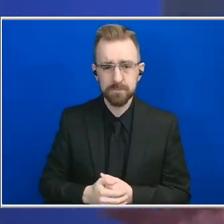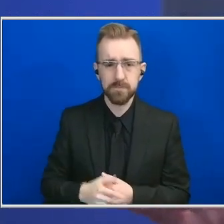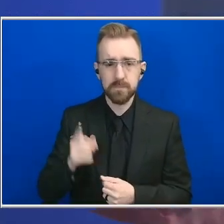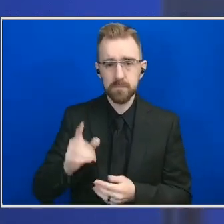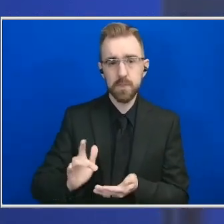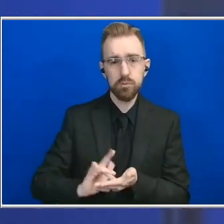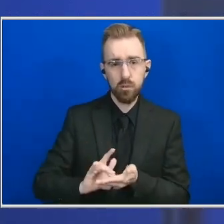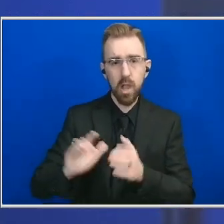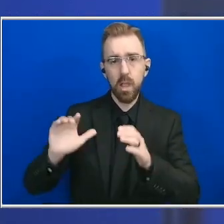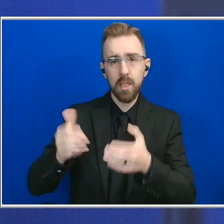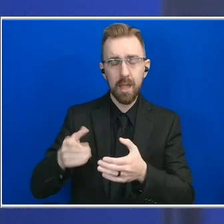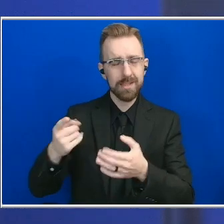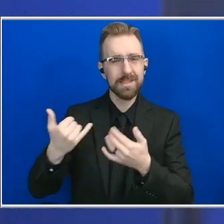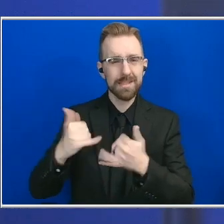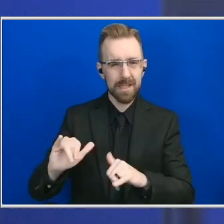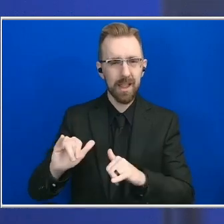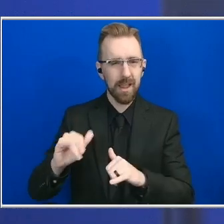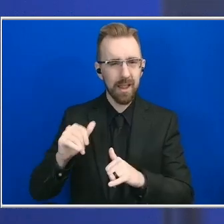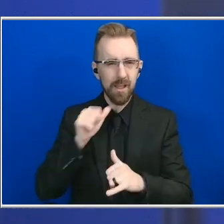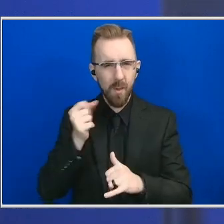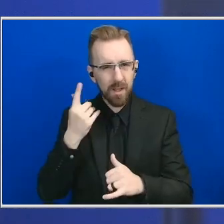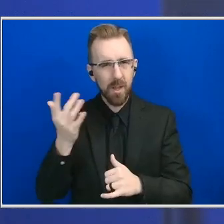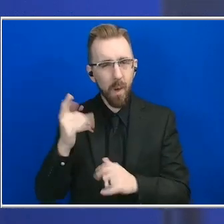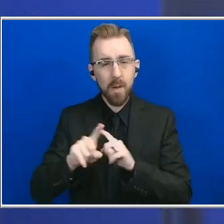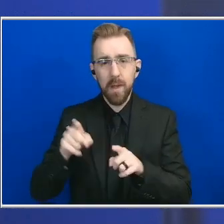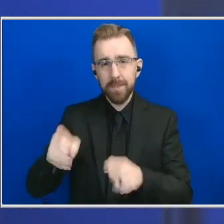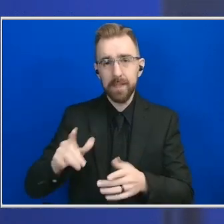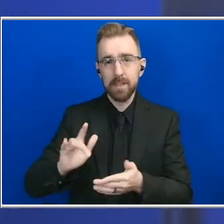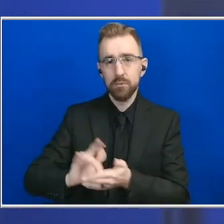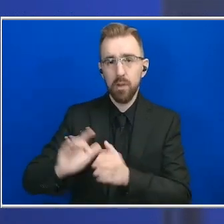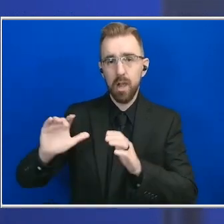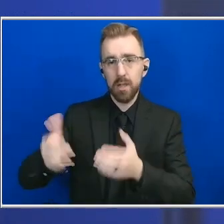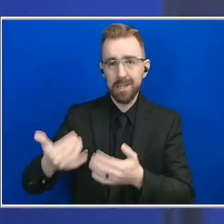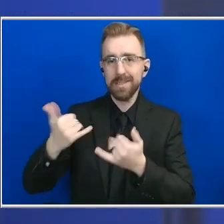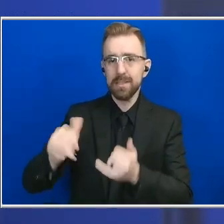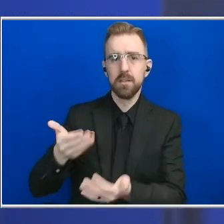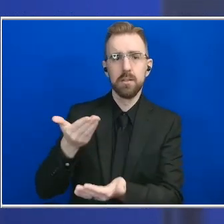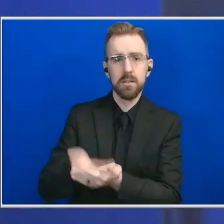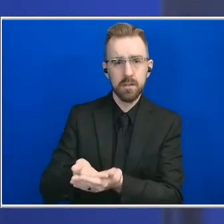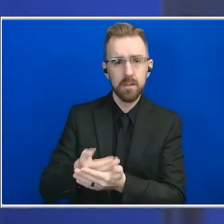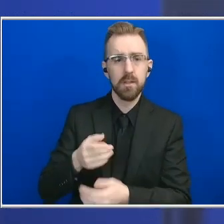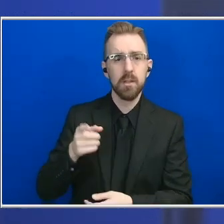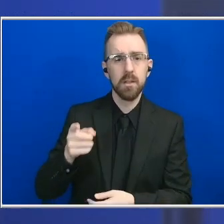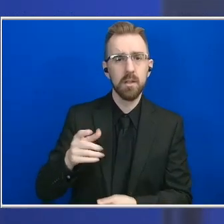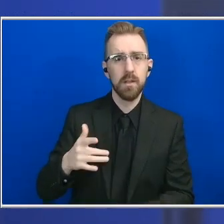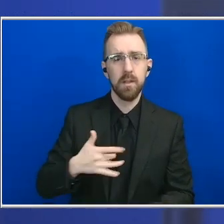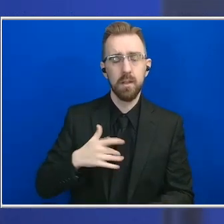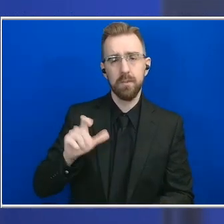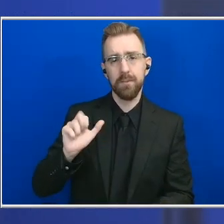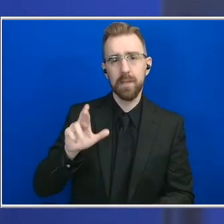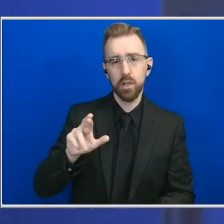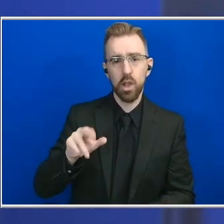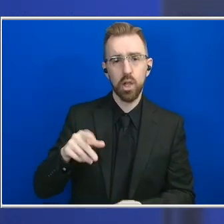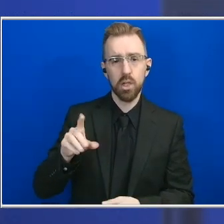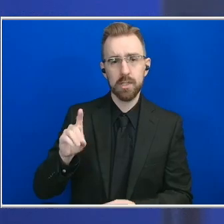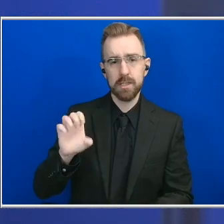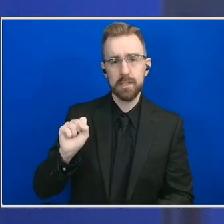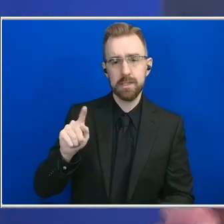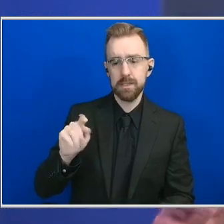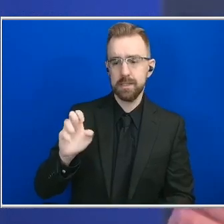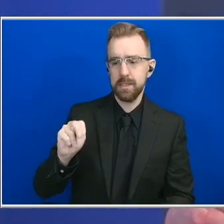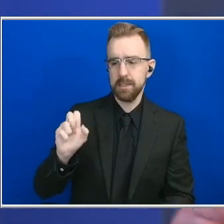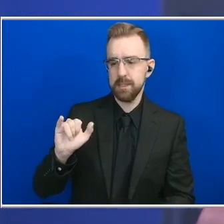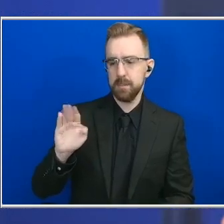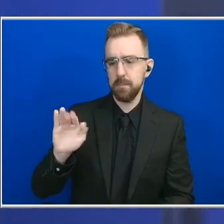still don't understand why, but this drug class actually improves vascular distensibility. So they reduce